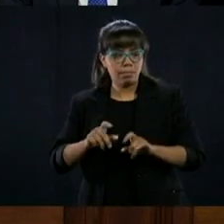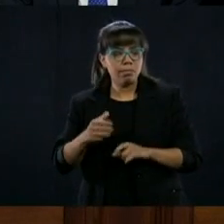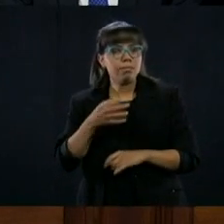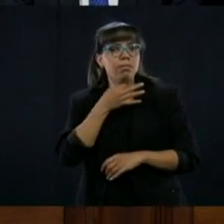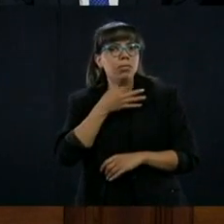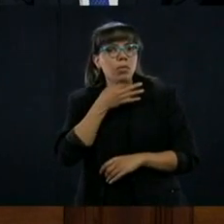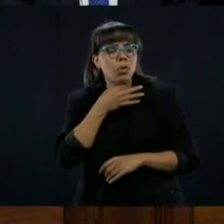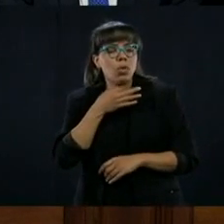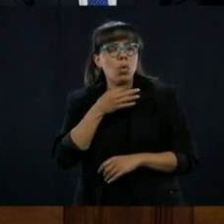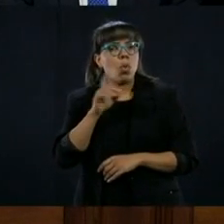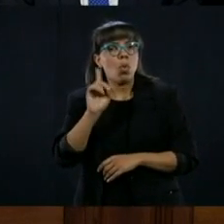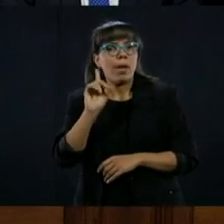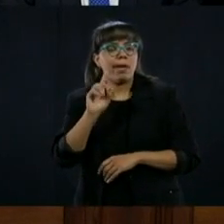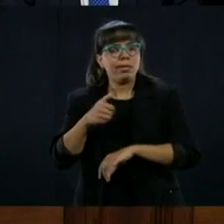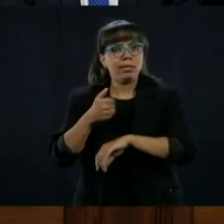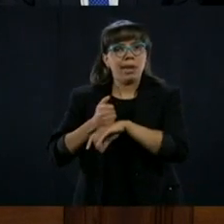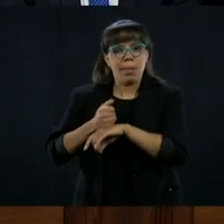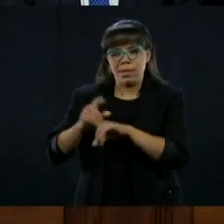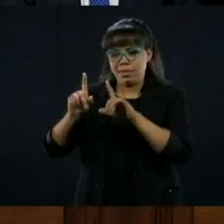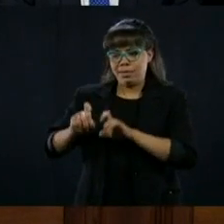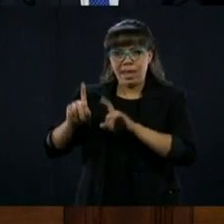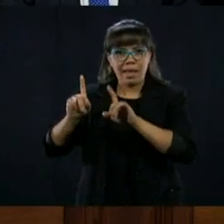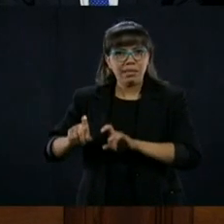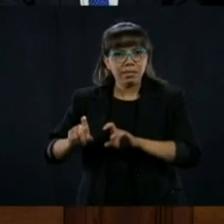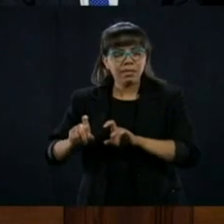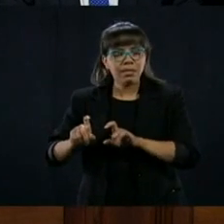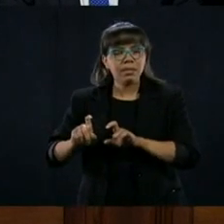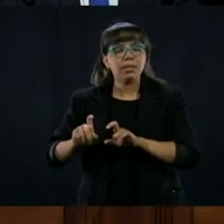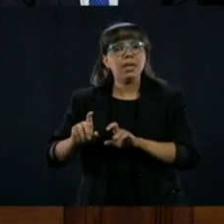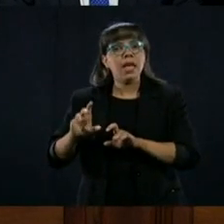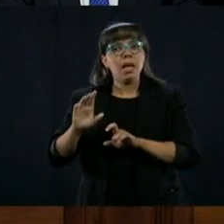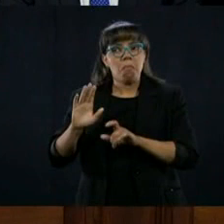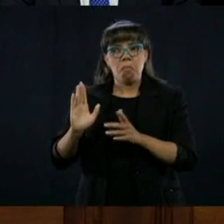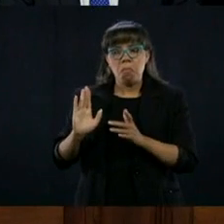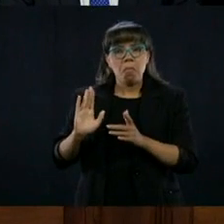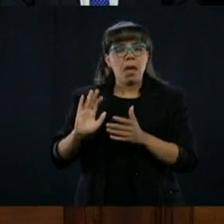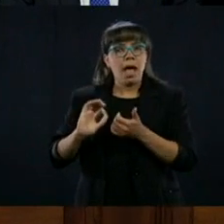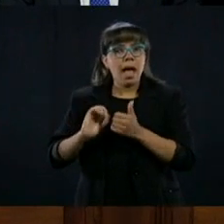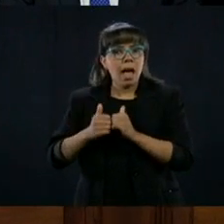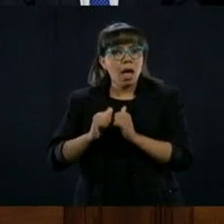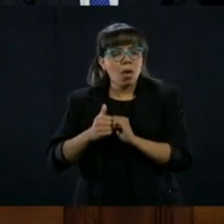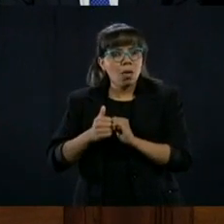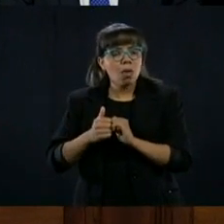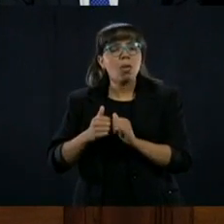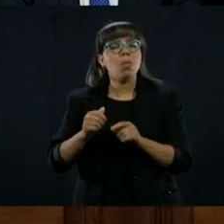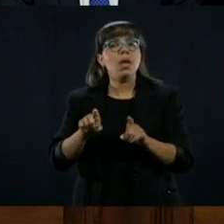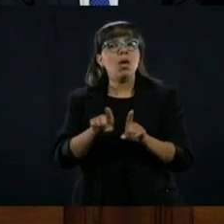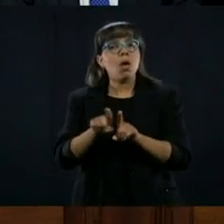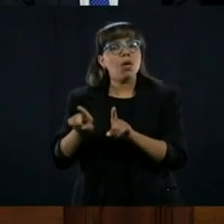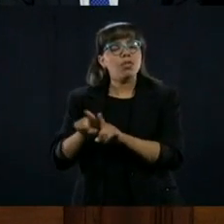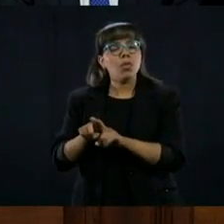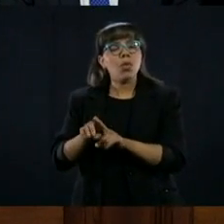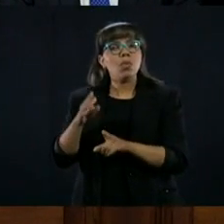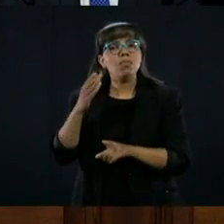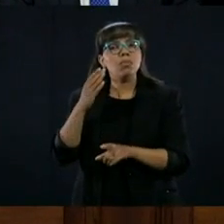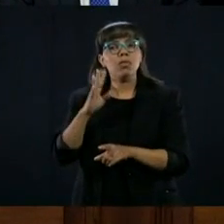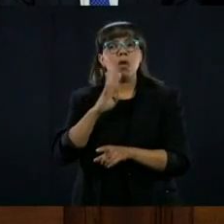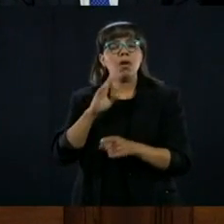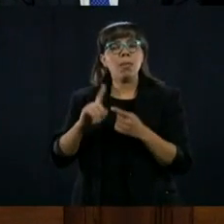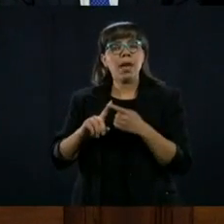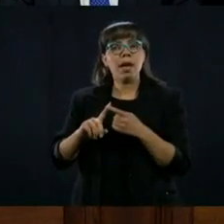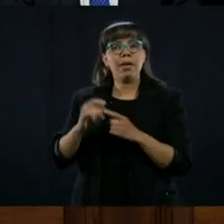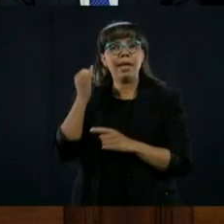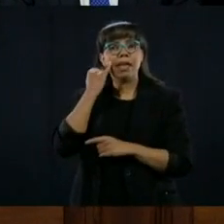would do contact tracing, and how serious are you when you say that all this strategy